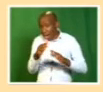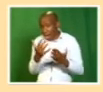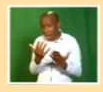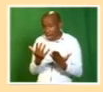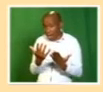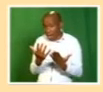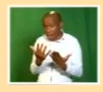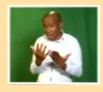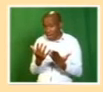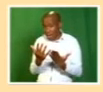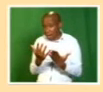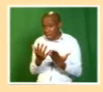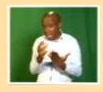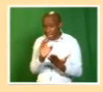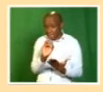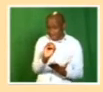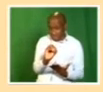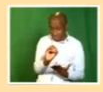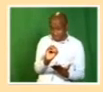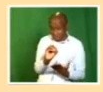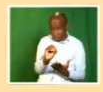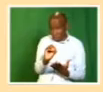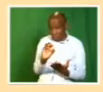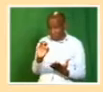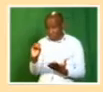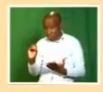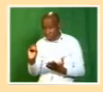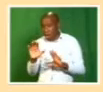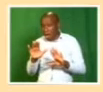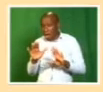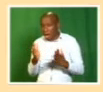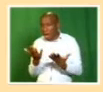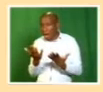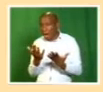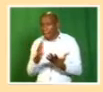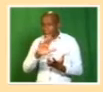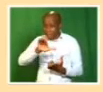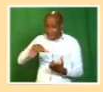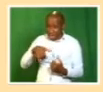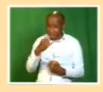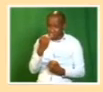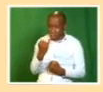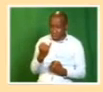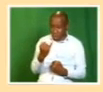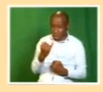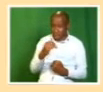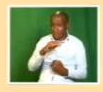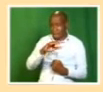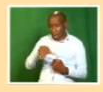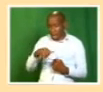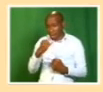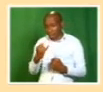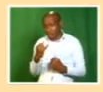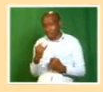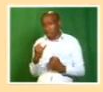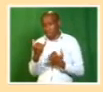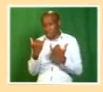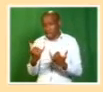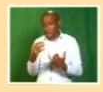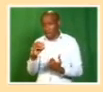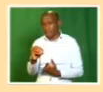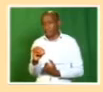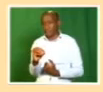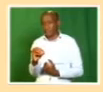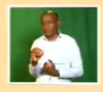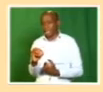have a 0 this side. So how did they get the 0? They minus 1 minus 1, you get x minus 1. So we can